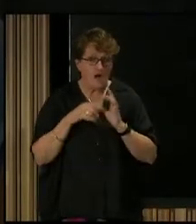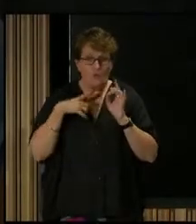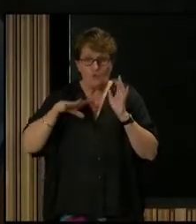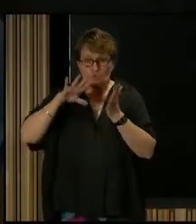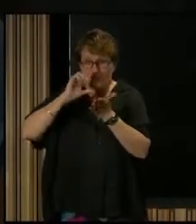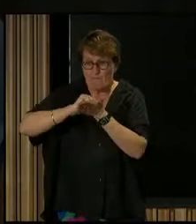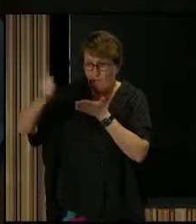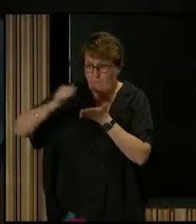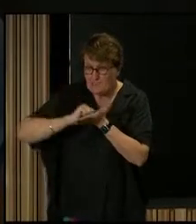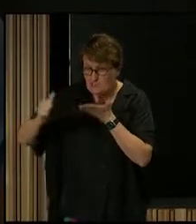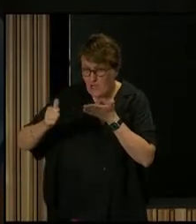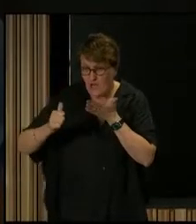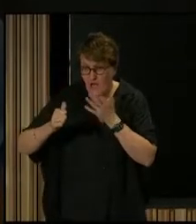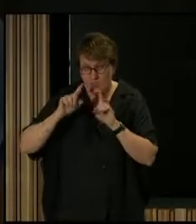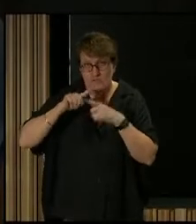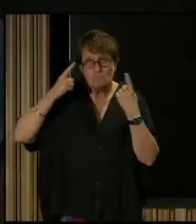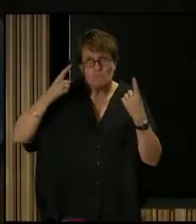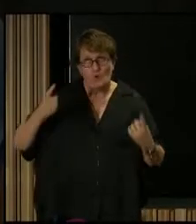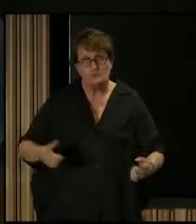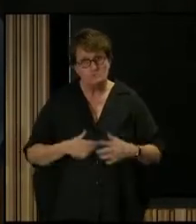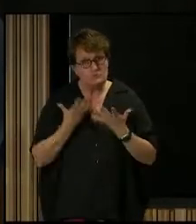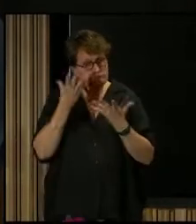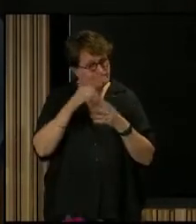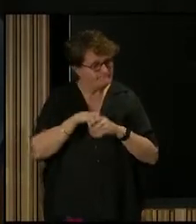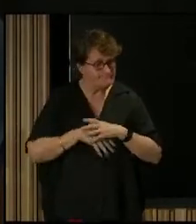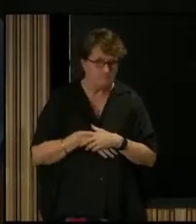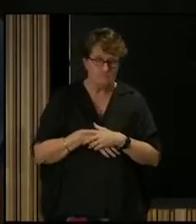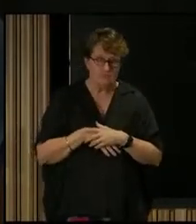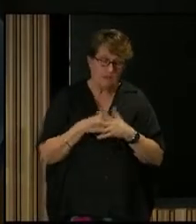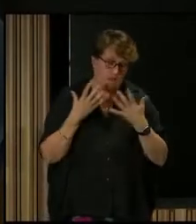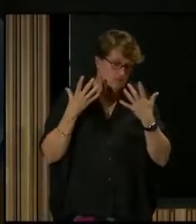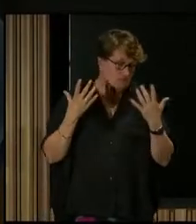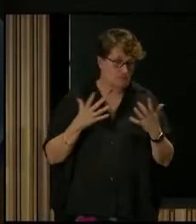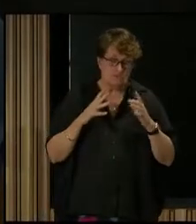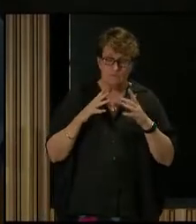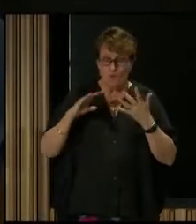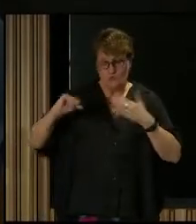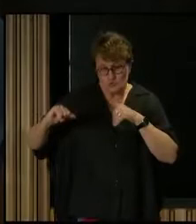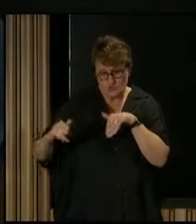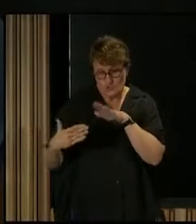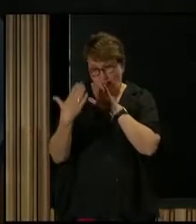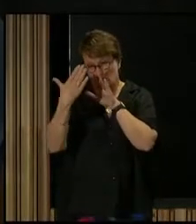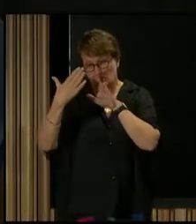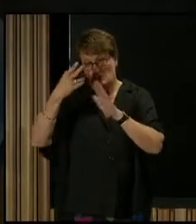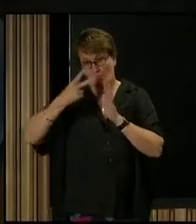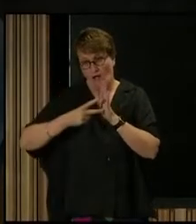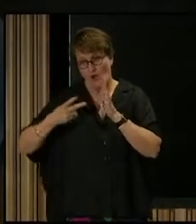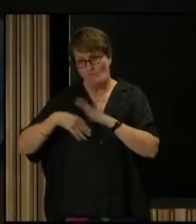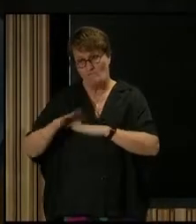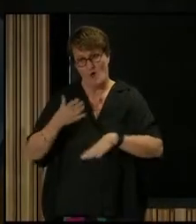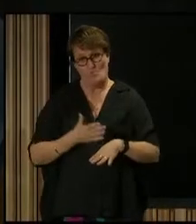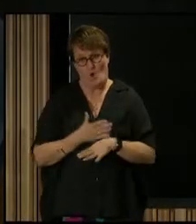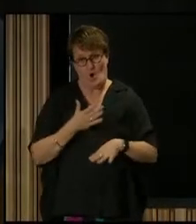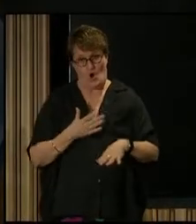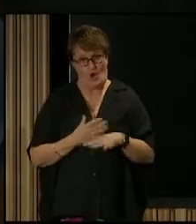help us out. It is impossible. Yeah. It is the single most challenging part of everything that we do. It